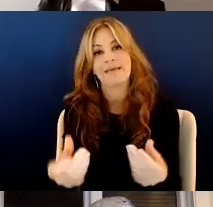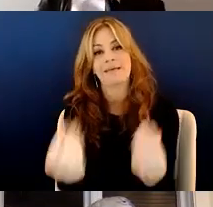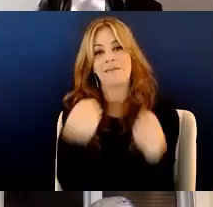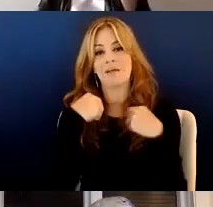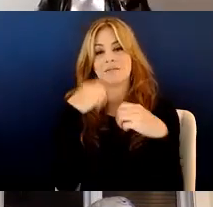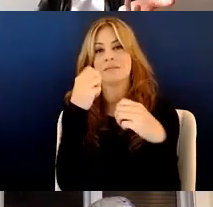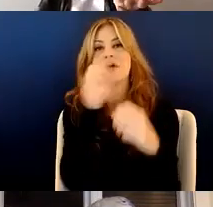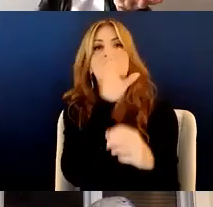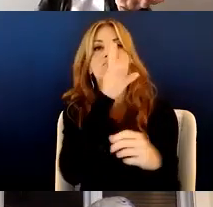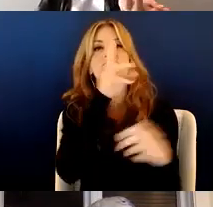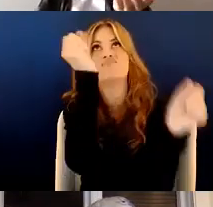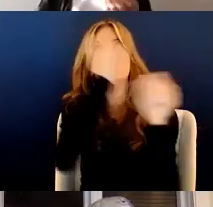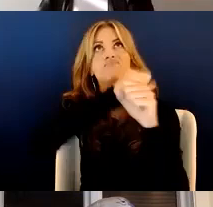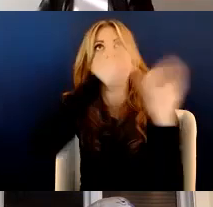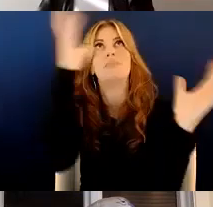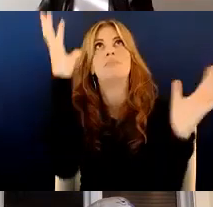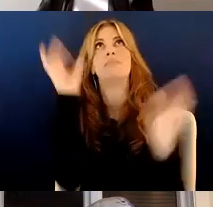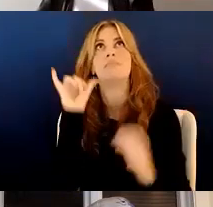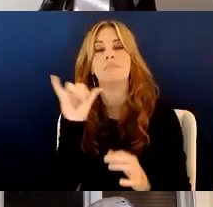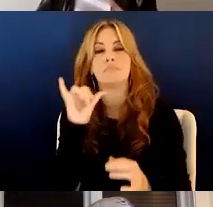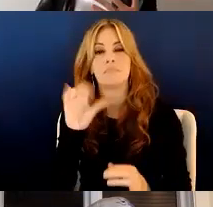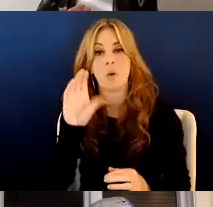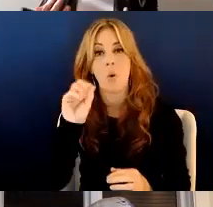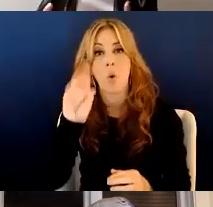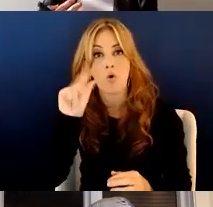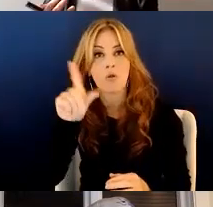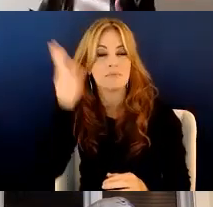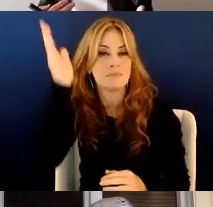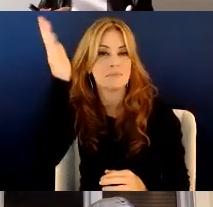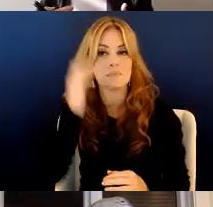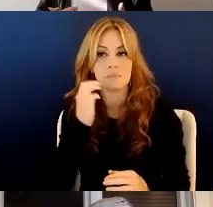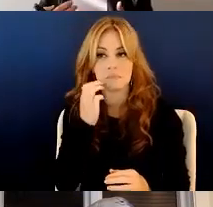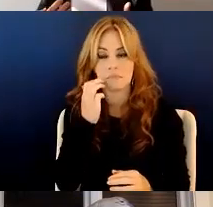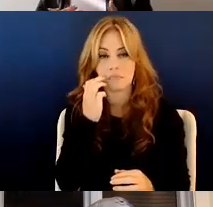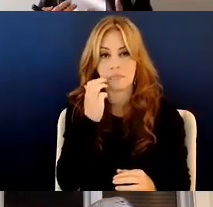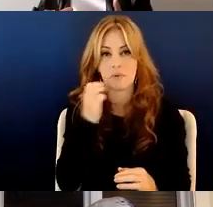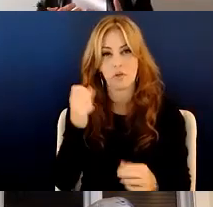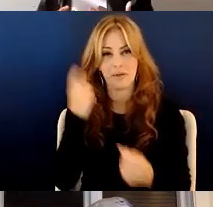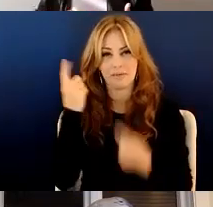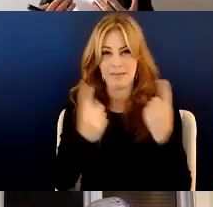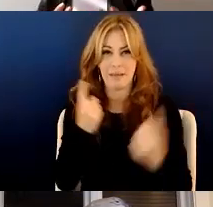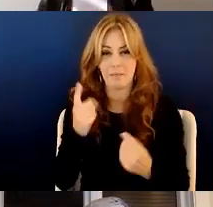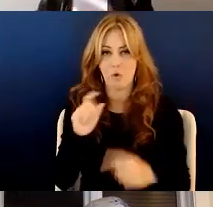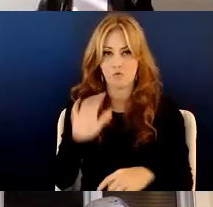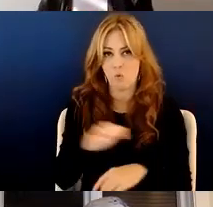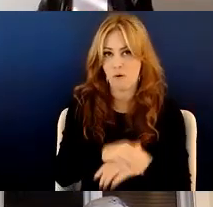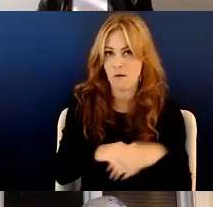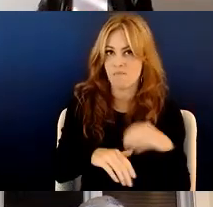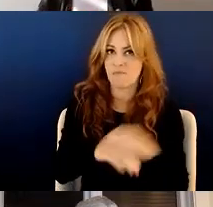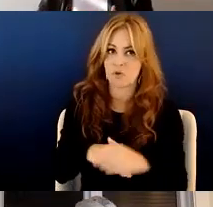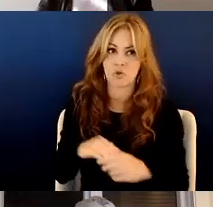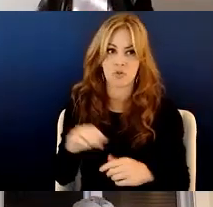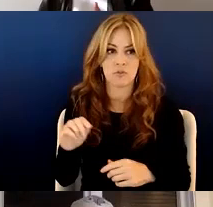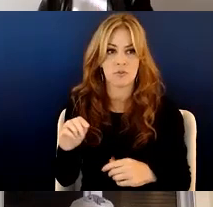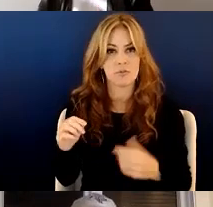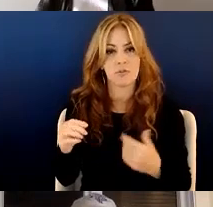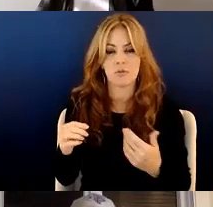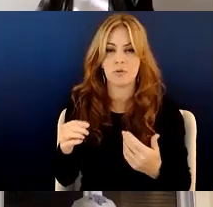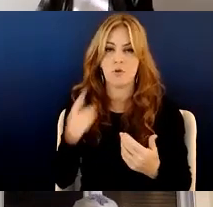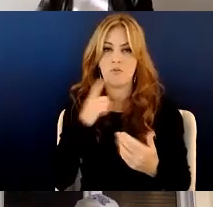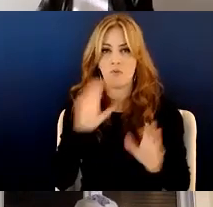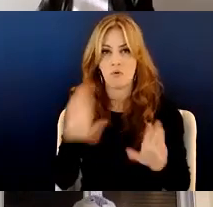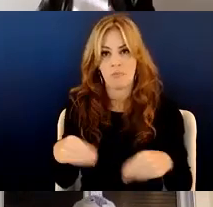and an oral presentation, you need to kind of think about what your comfort zone is for presenting